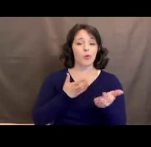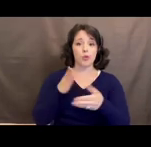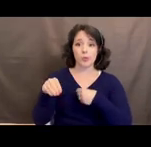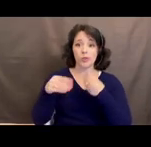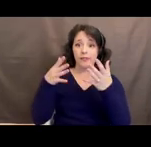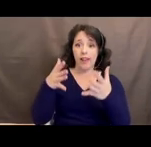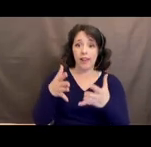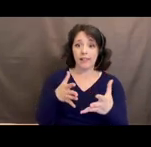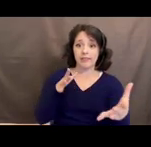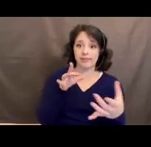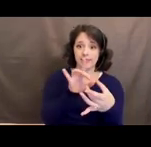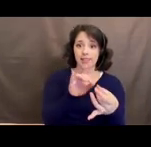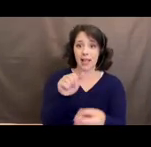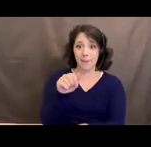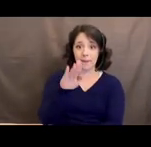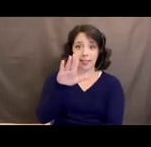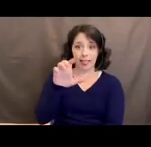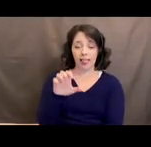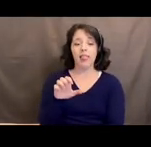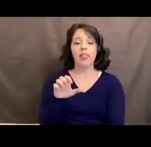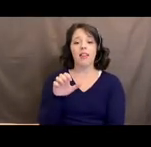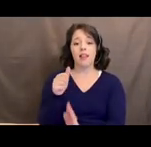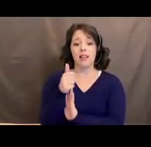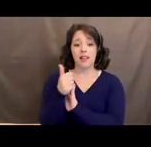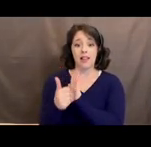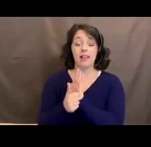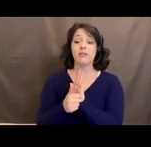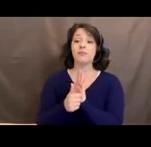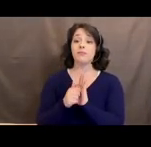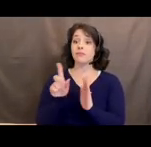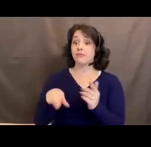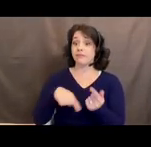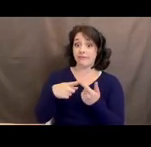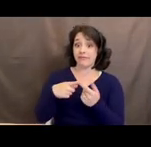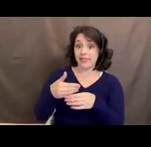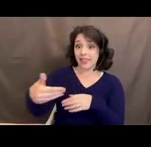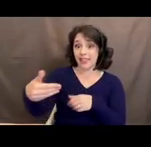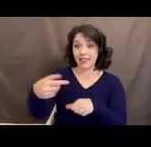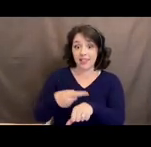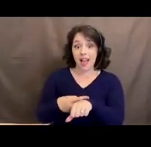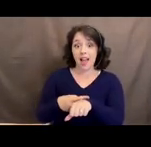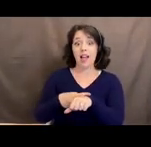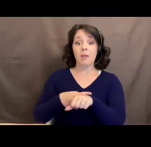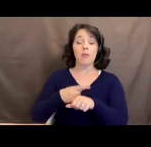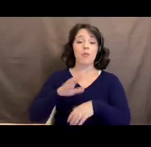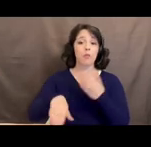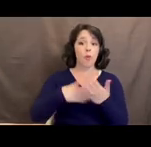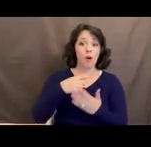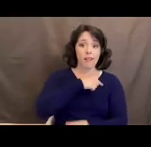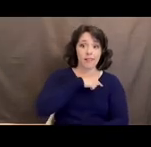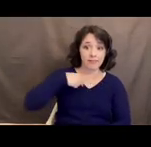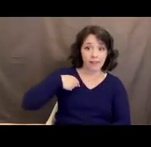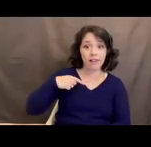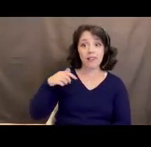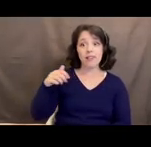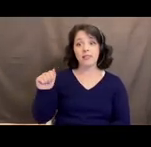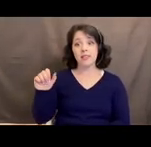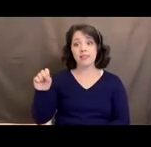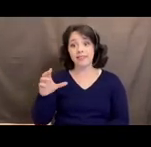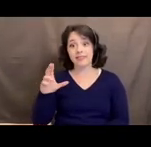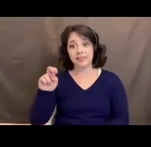until we connect again, all of us at the ABLE National Resource Center, Ascensus, and Vestwell wish